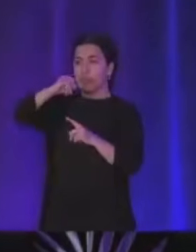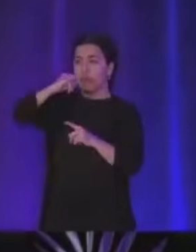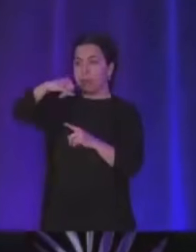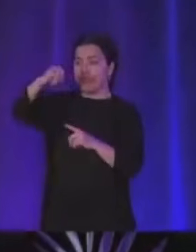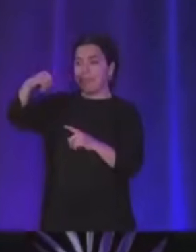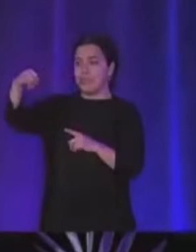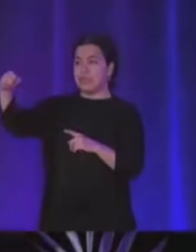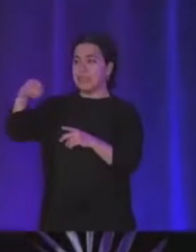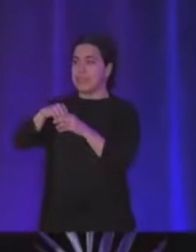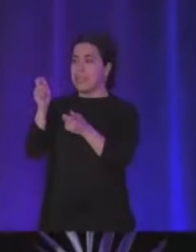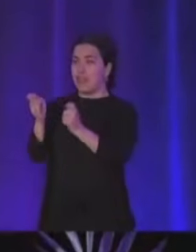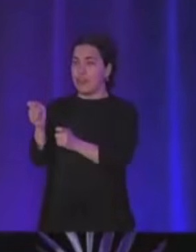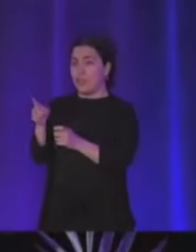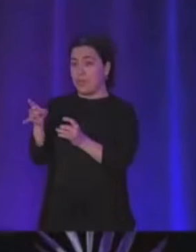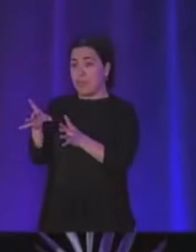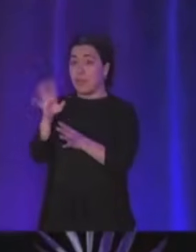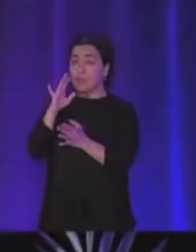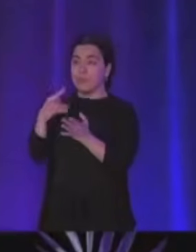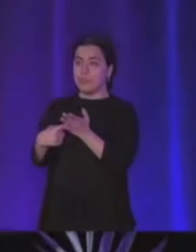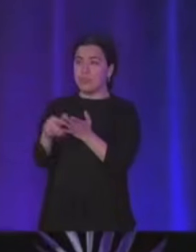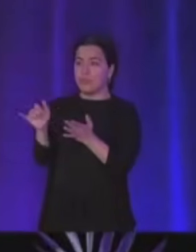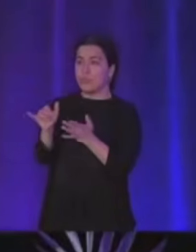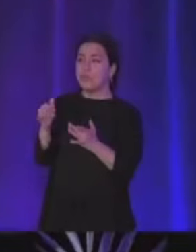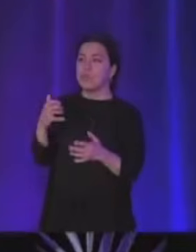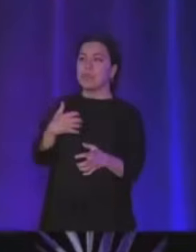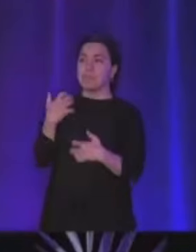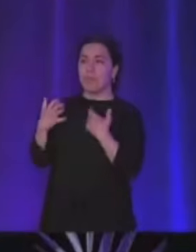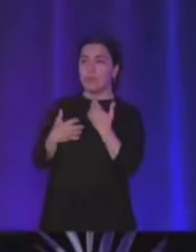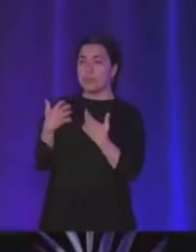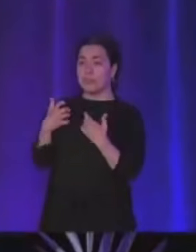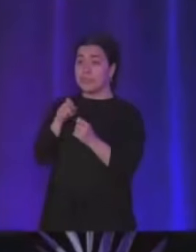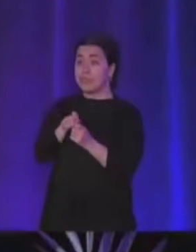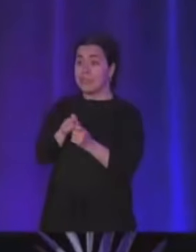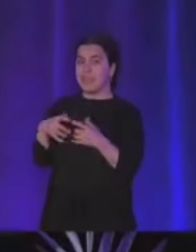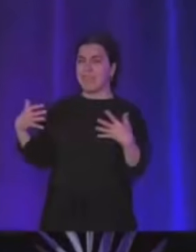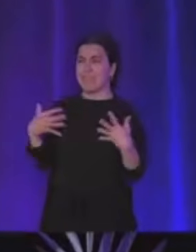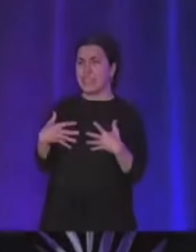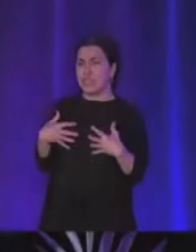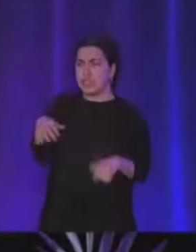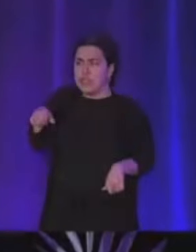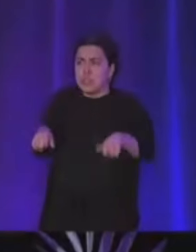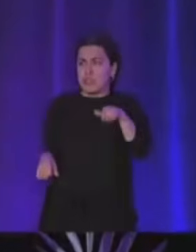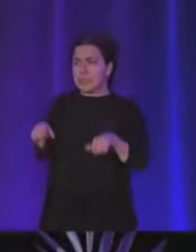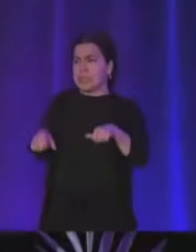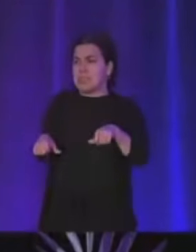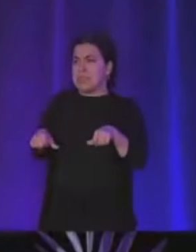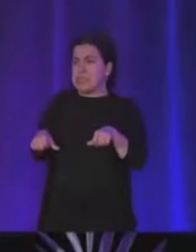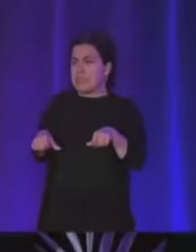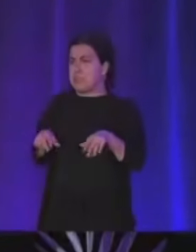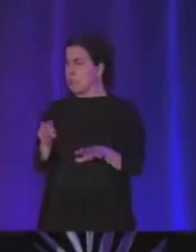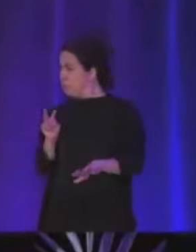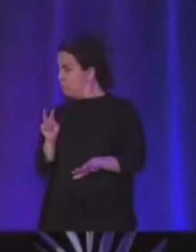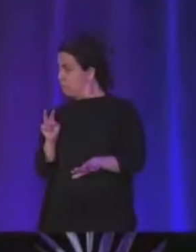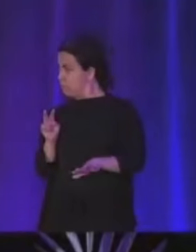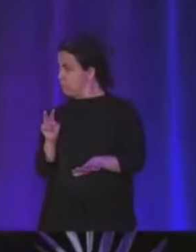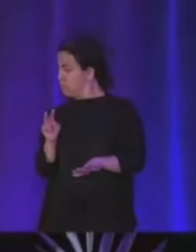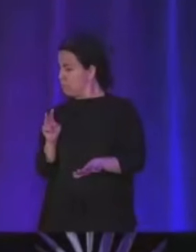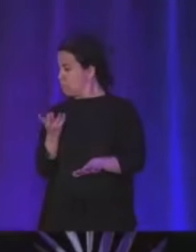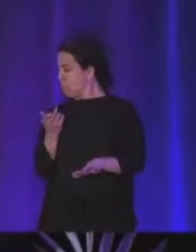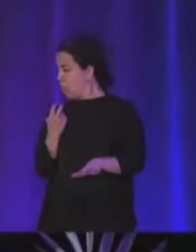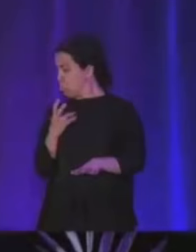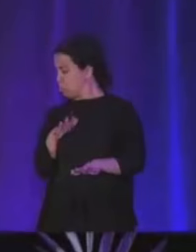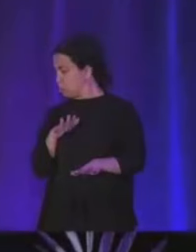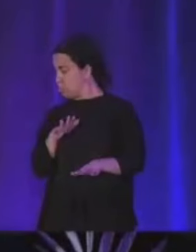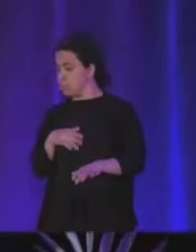I'm going to talk about emotions, specifically fear, uncertainty, and doubt. Fear, I have red